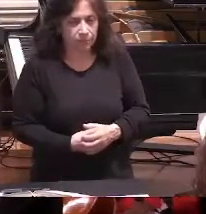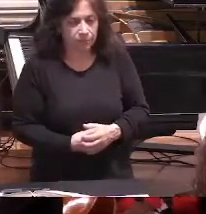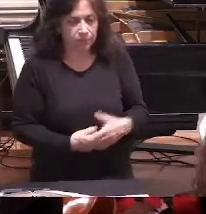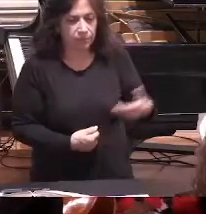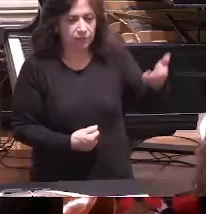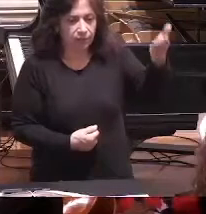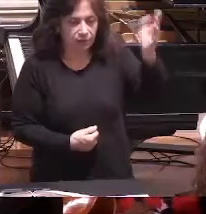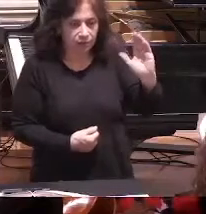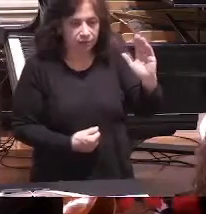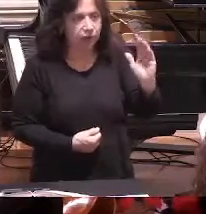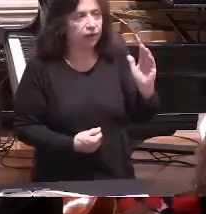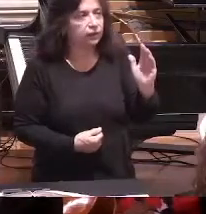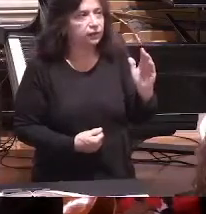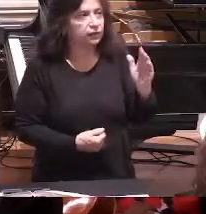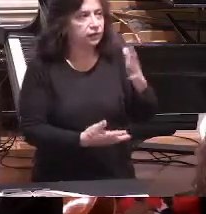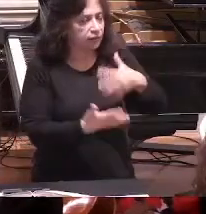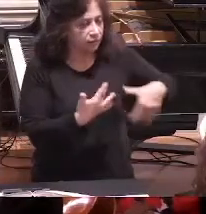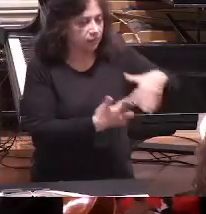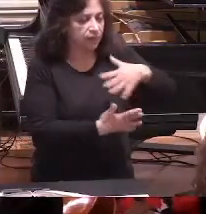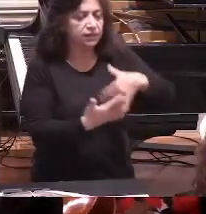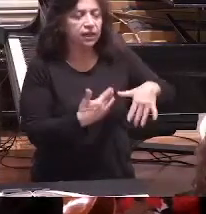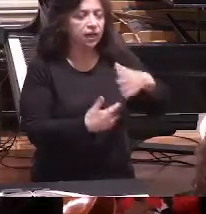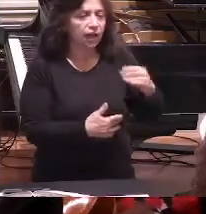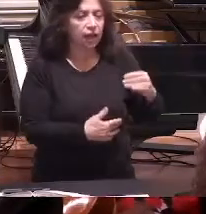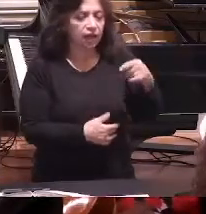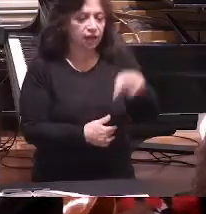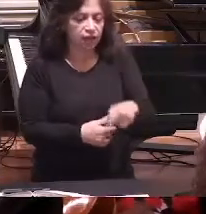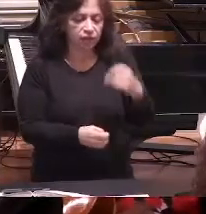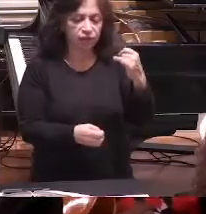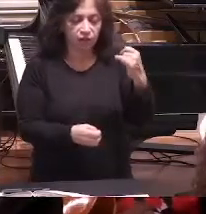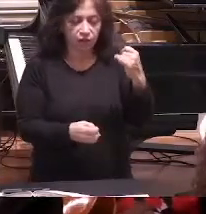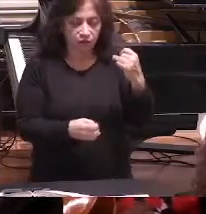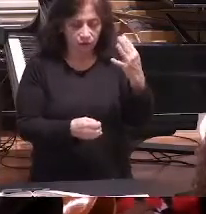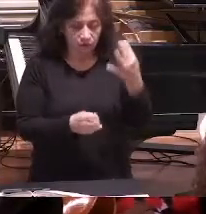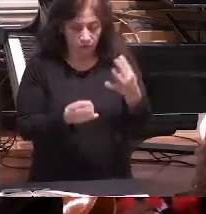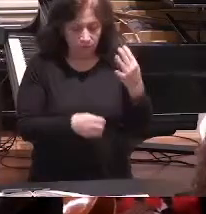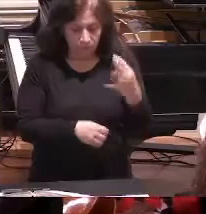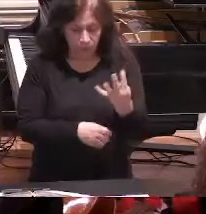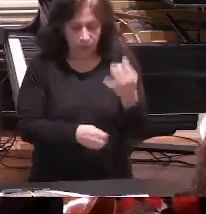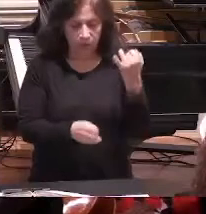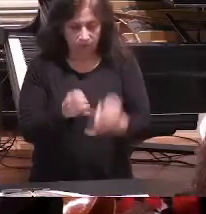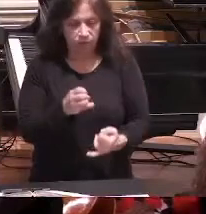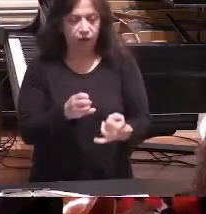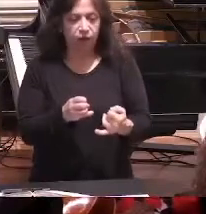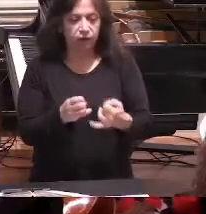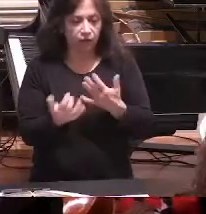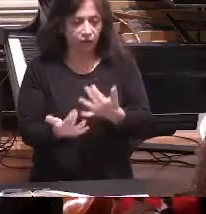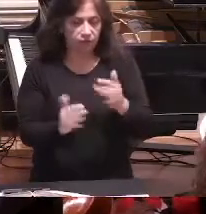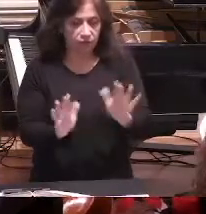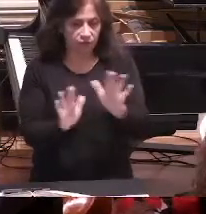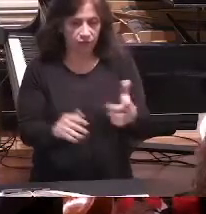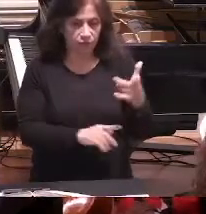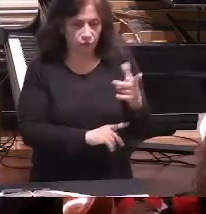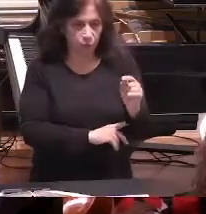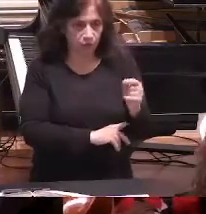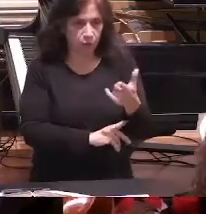Beloveds, on this fourth and final Sunday of Advent 2021,